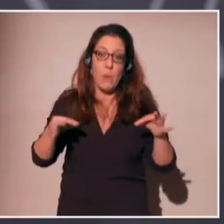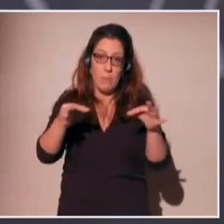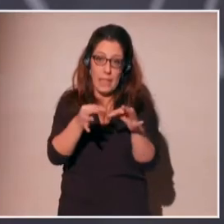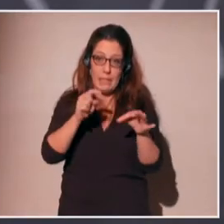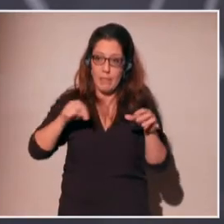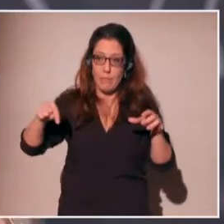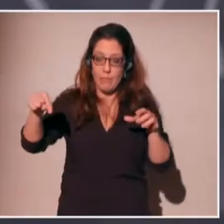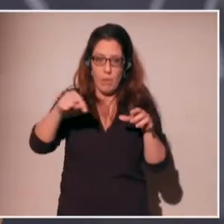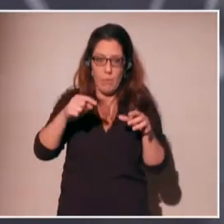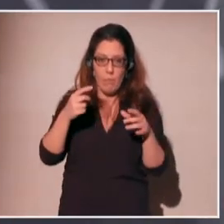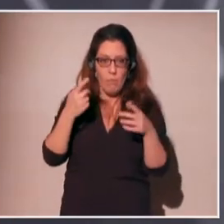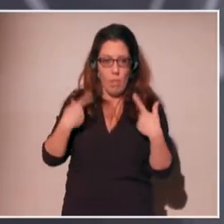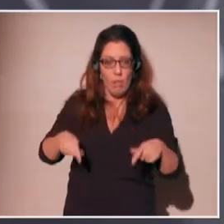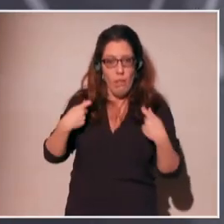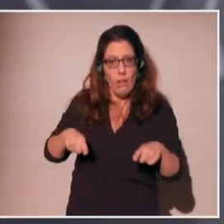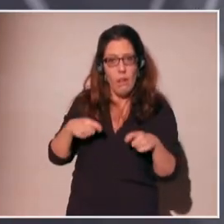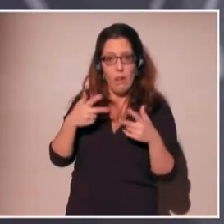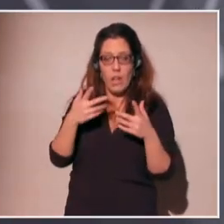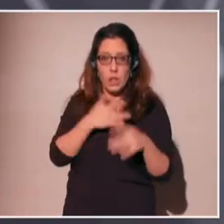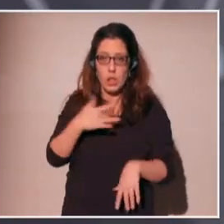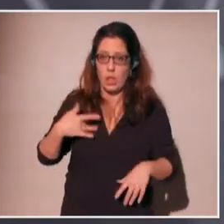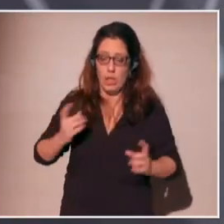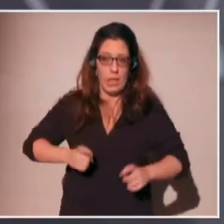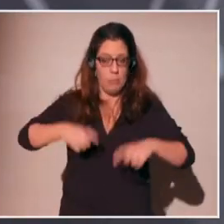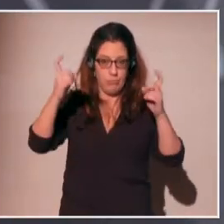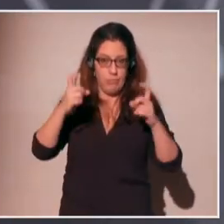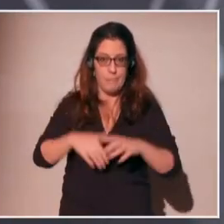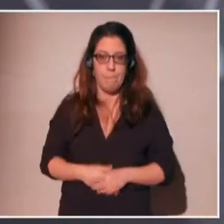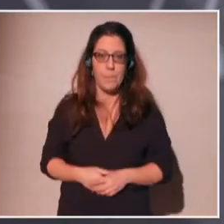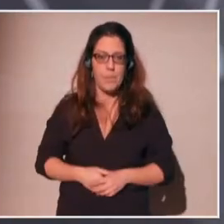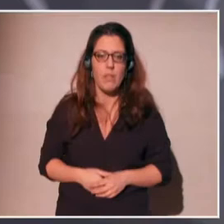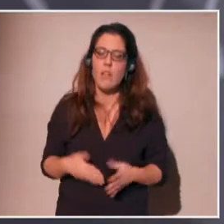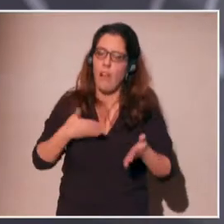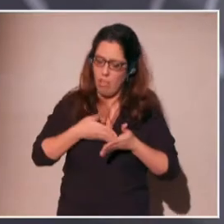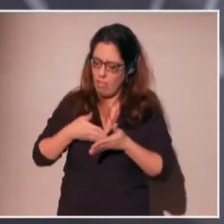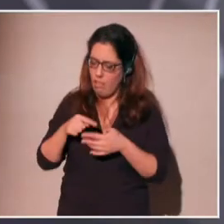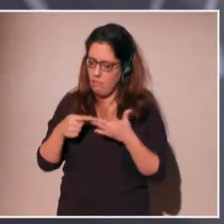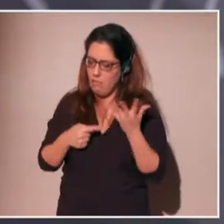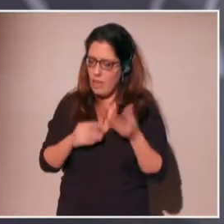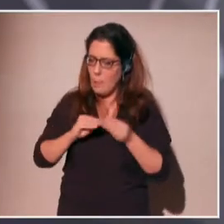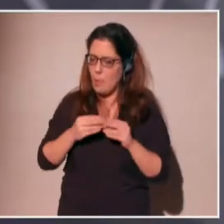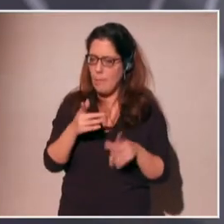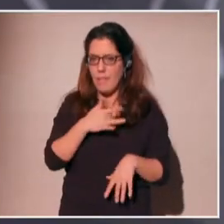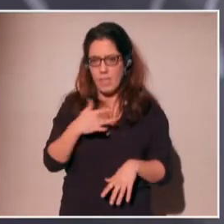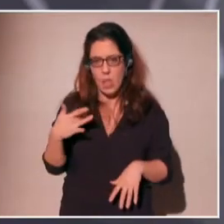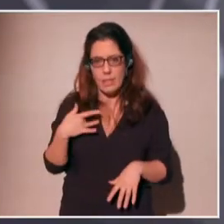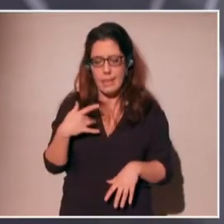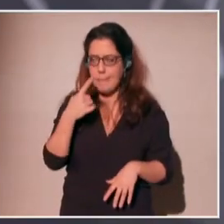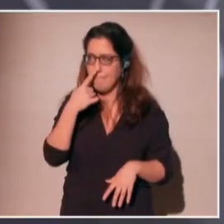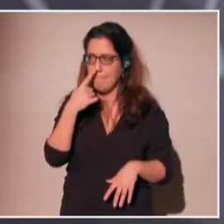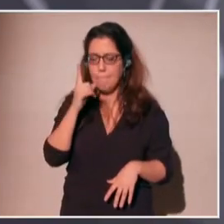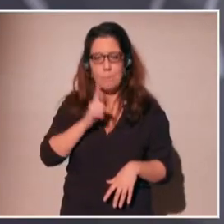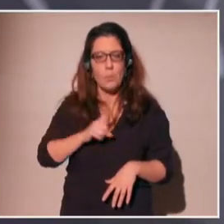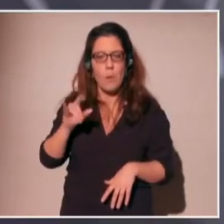suddenly, it dawned on us that AI technology has a role to play here, not to replace our